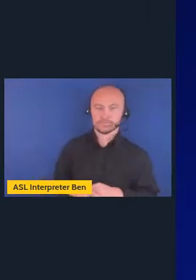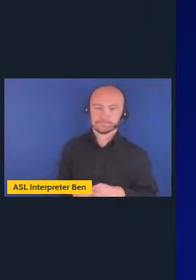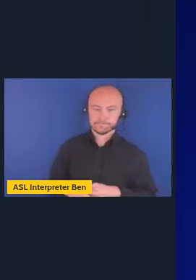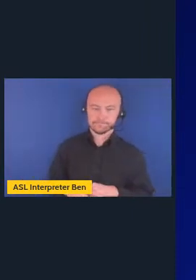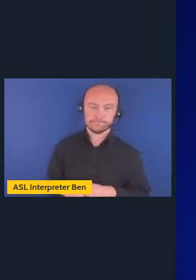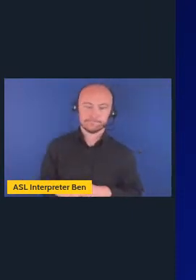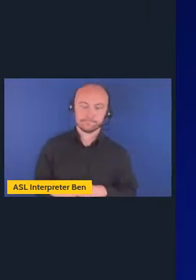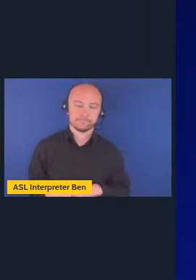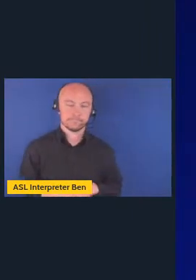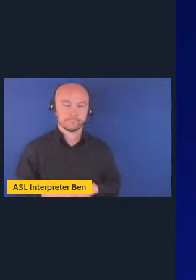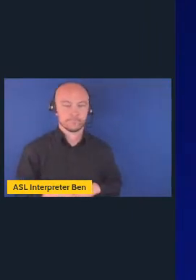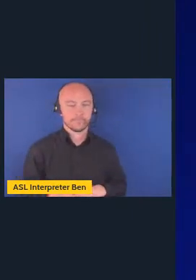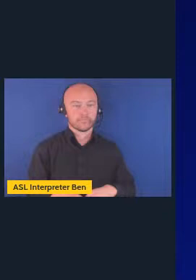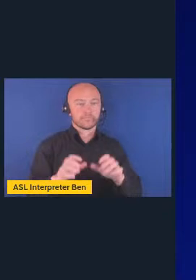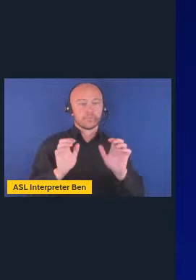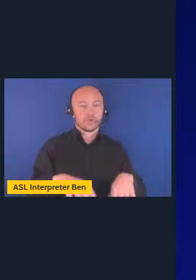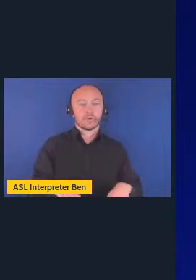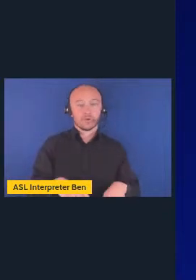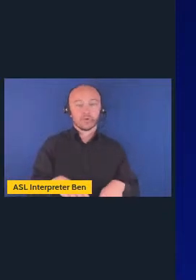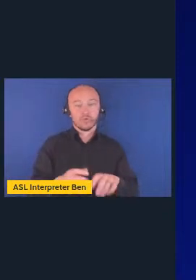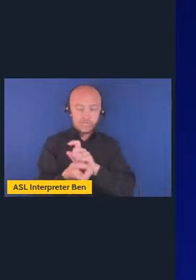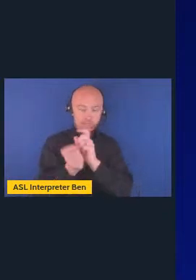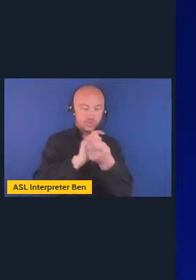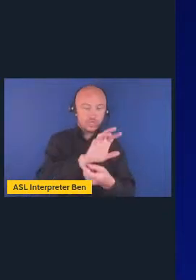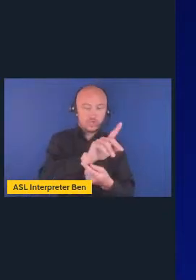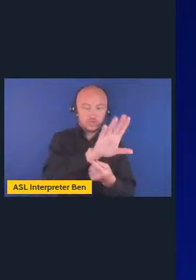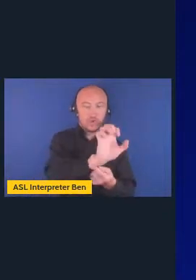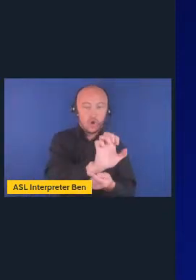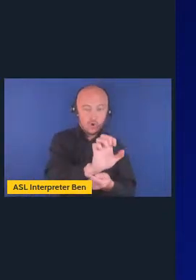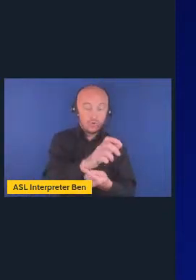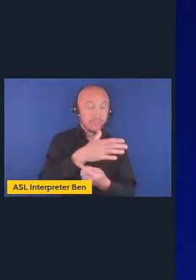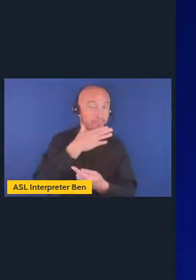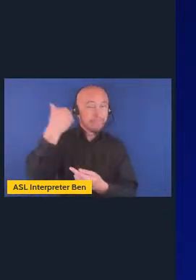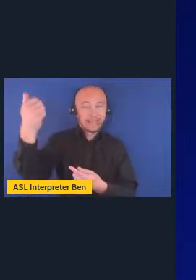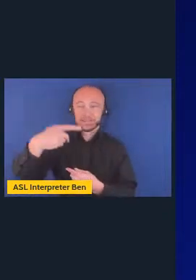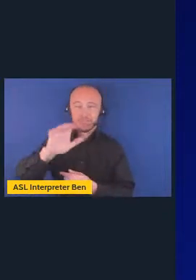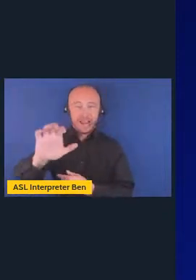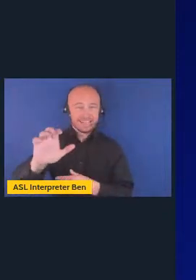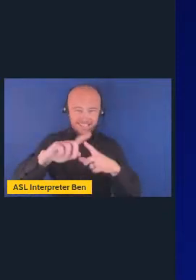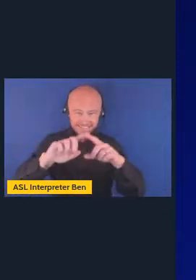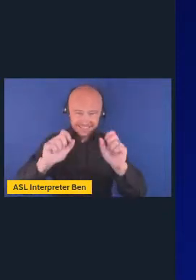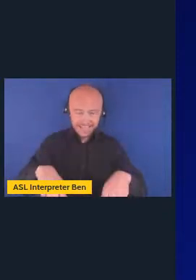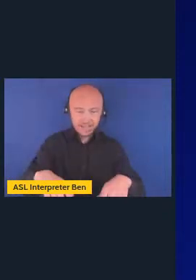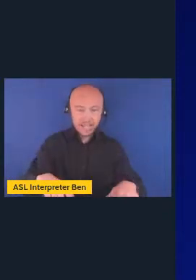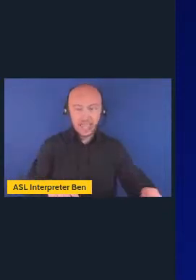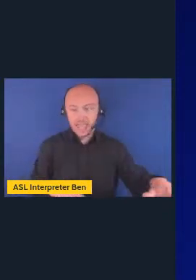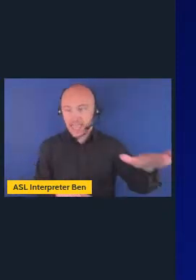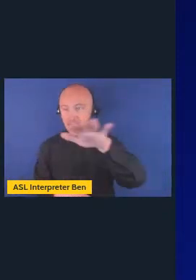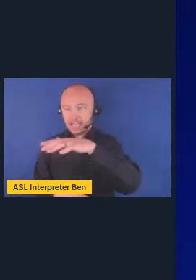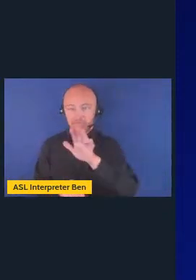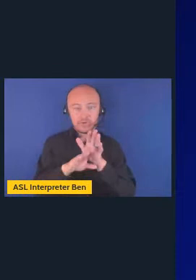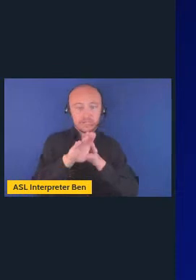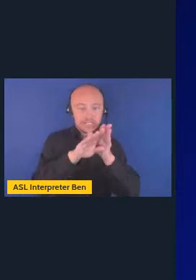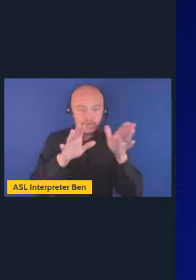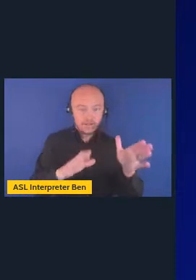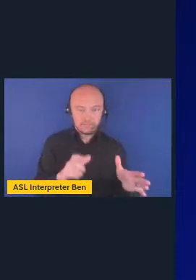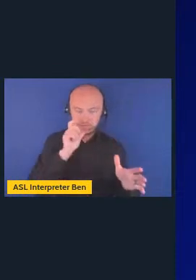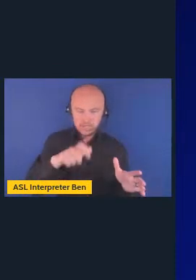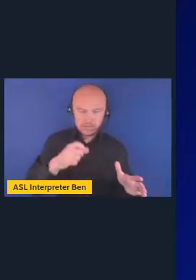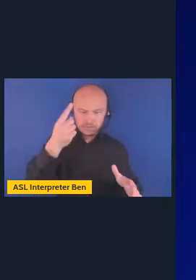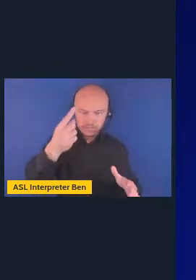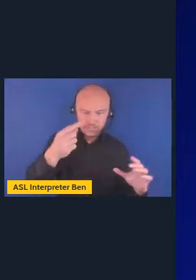can codify the best practices. Every single developer now doesn't need to understand how to